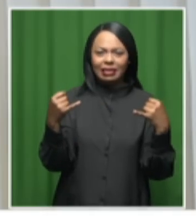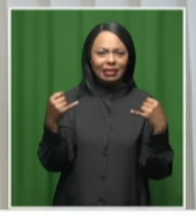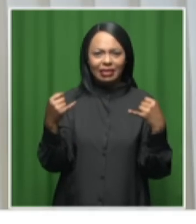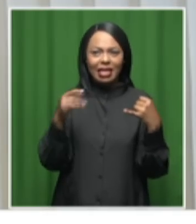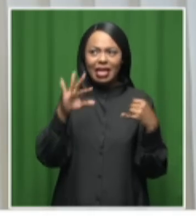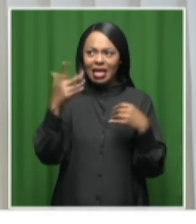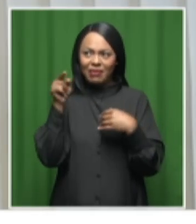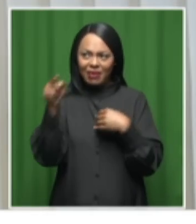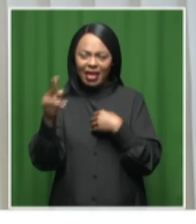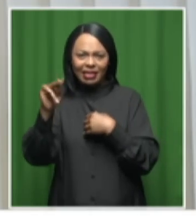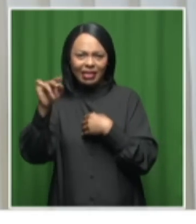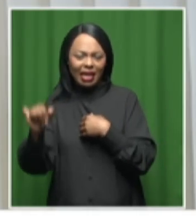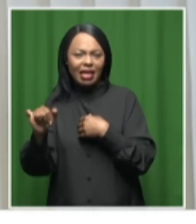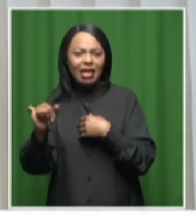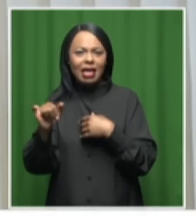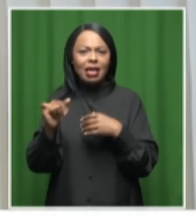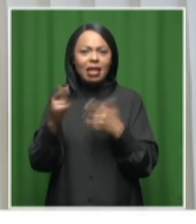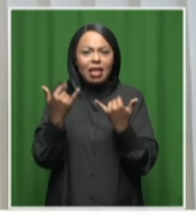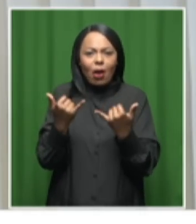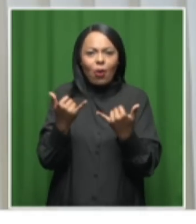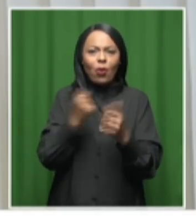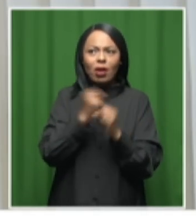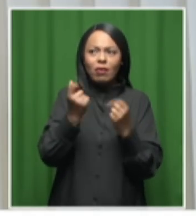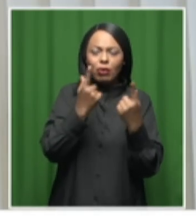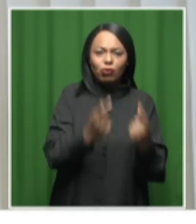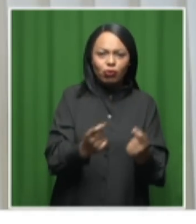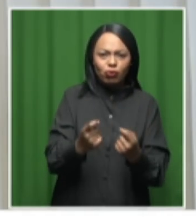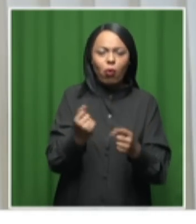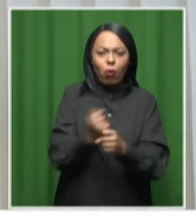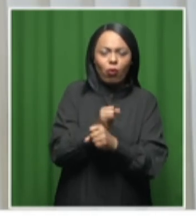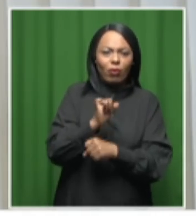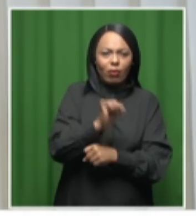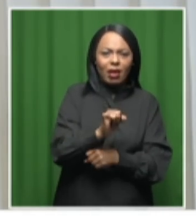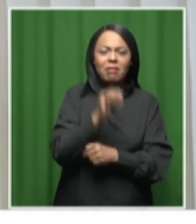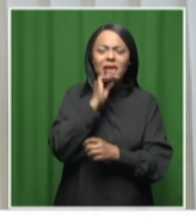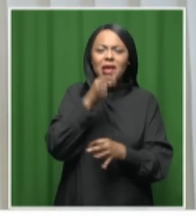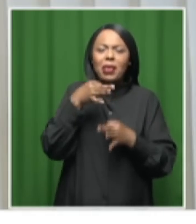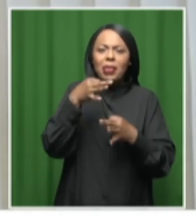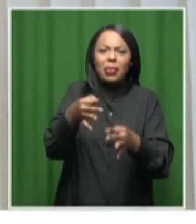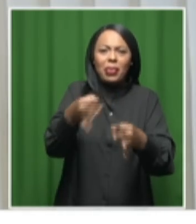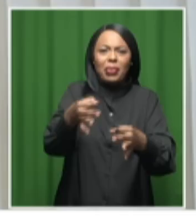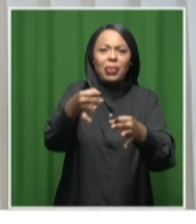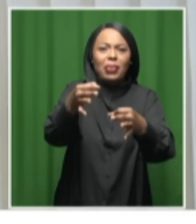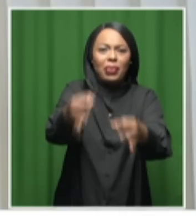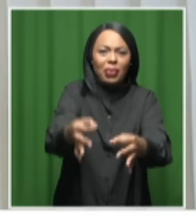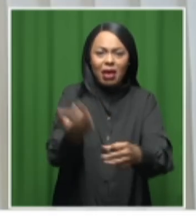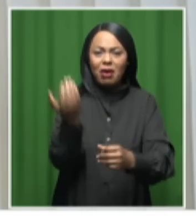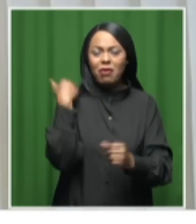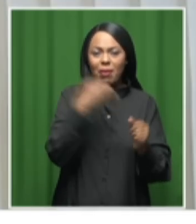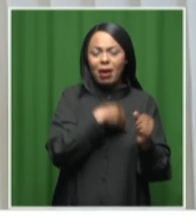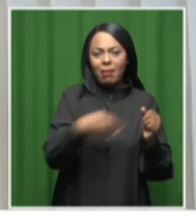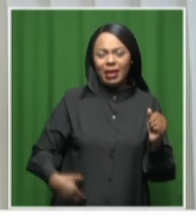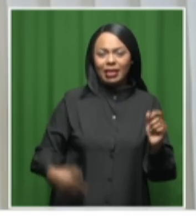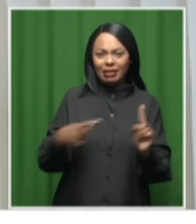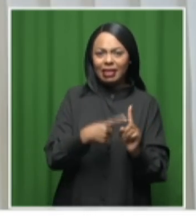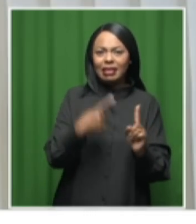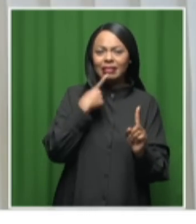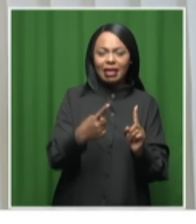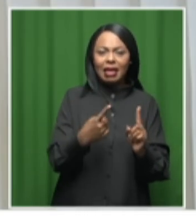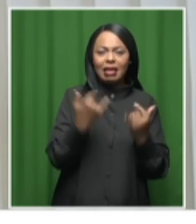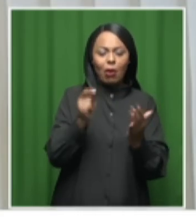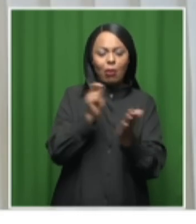will be done at that particular point in time. So it's all these delays which are going to take place, in which the former president is still saying in those